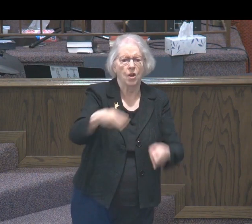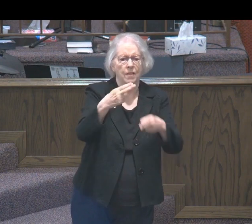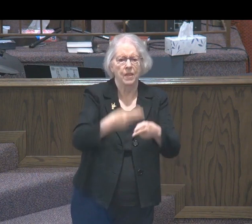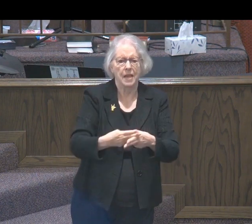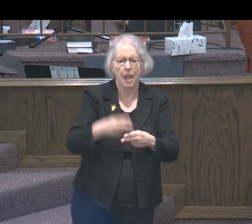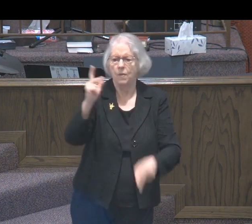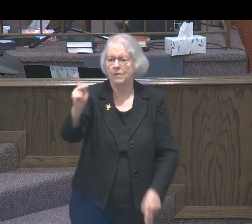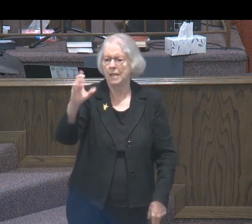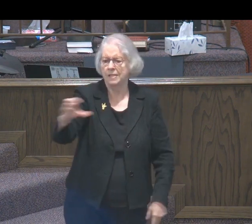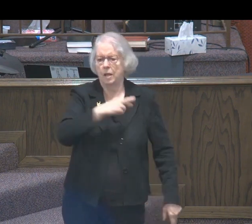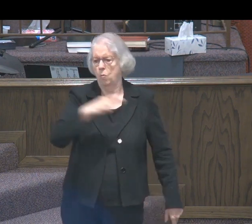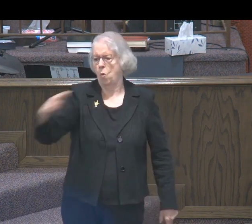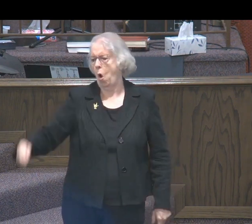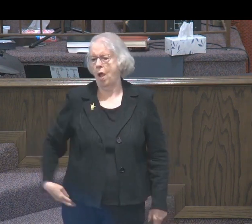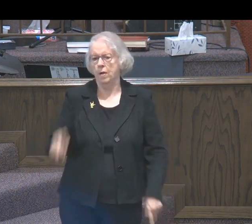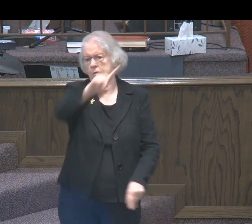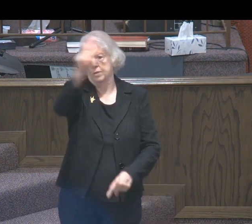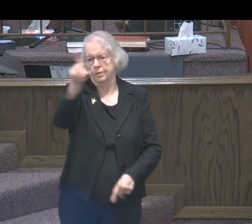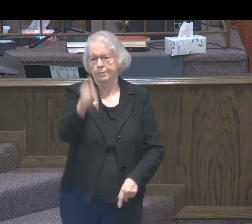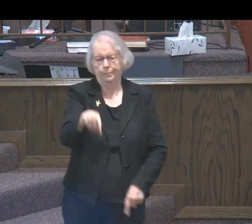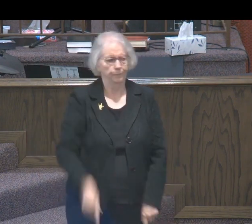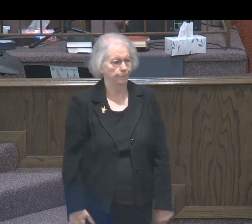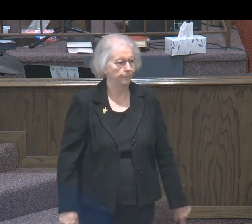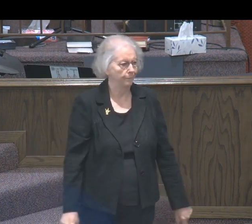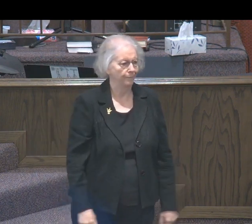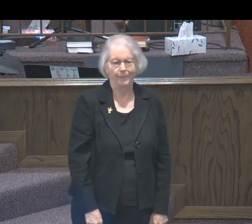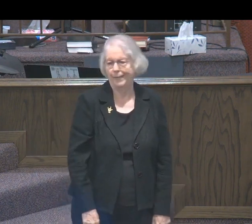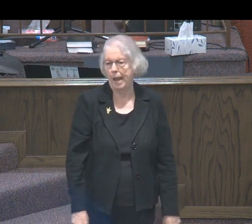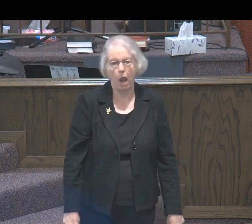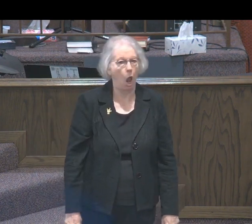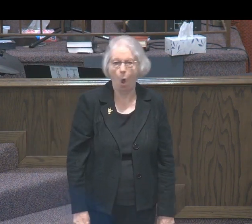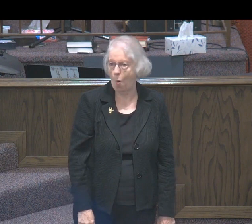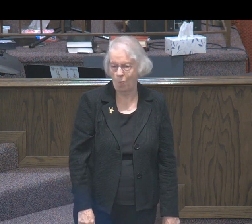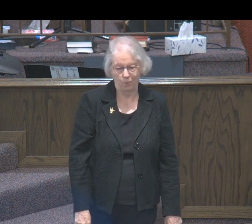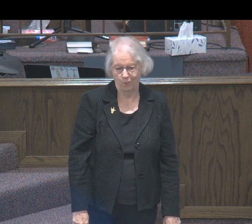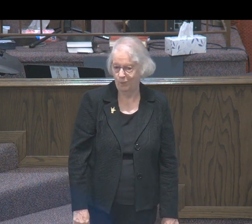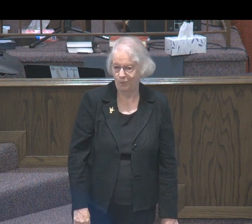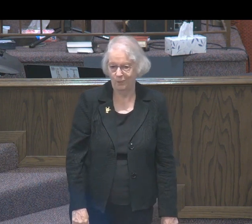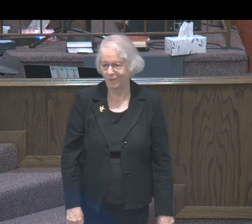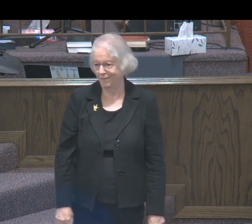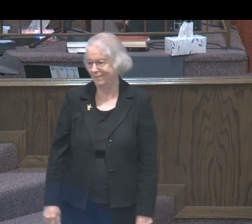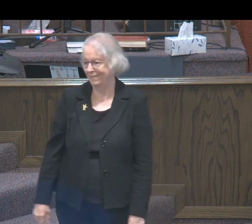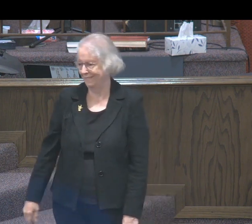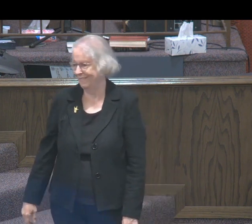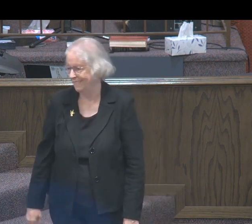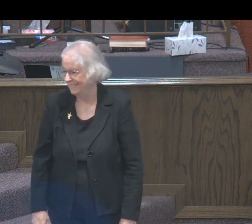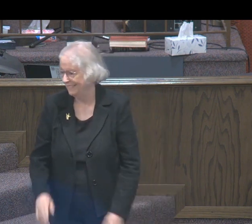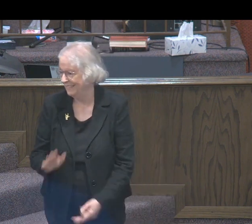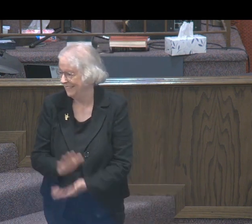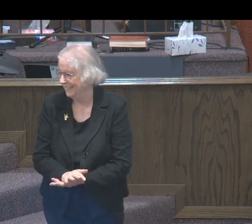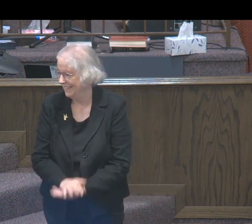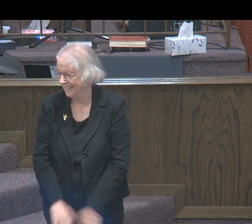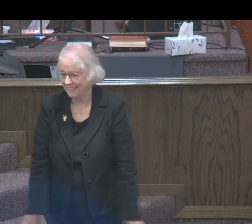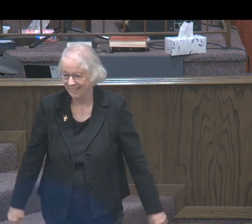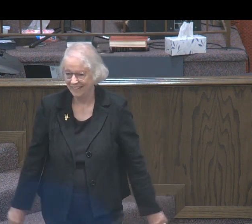Blessed is he who comes in the name of the Lord. Let me